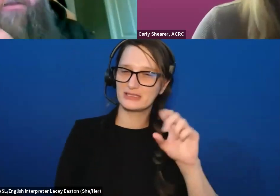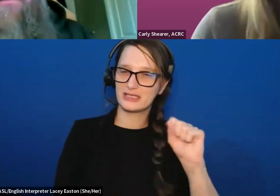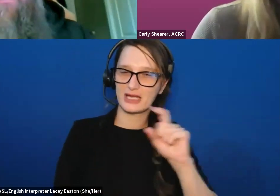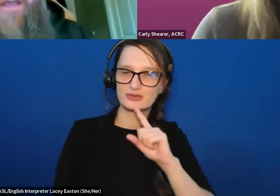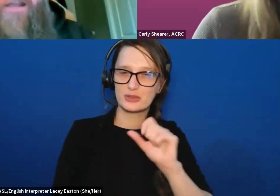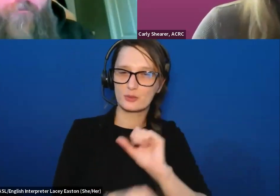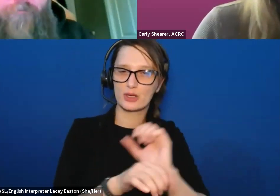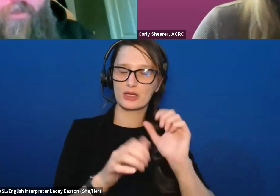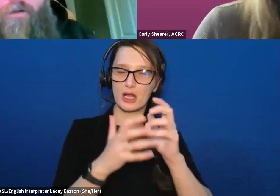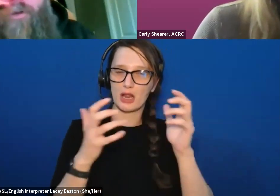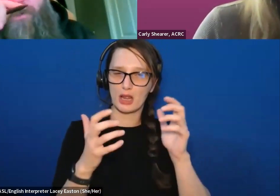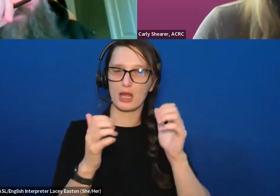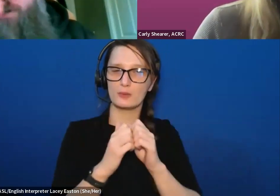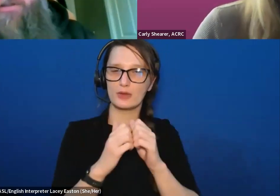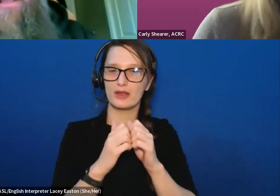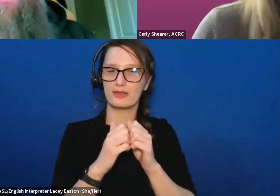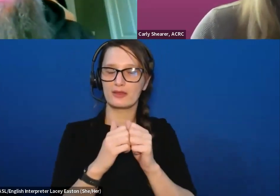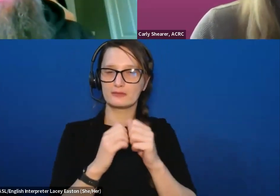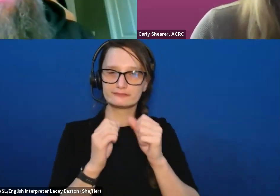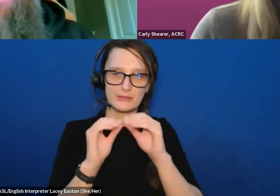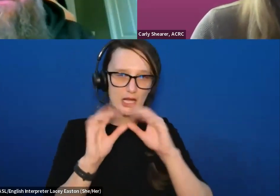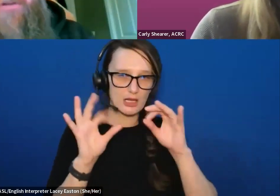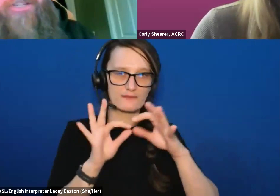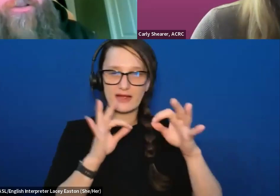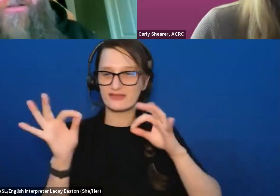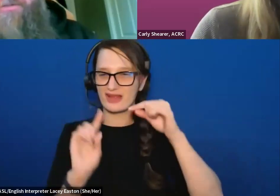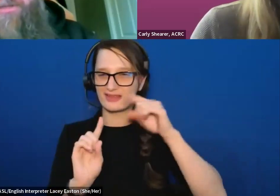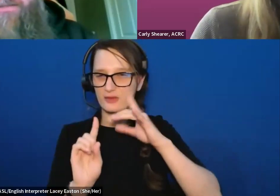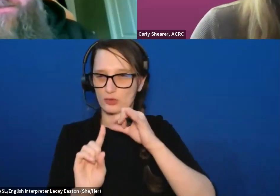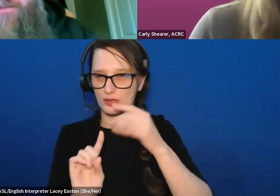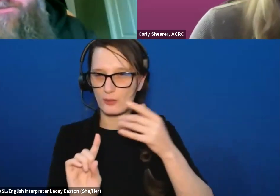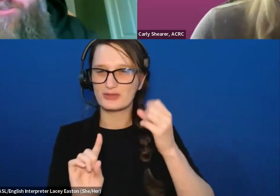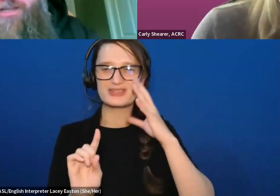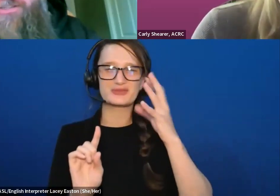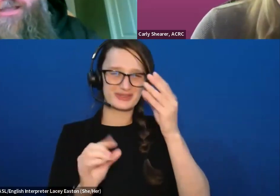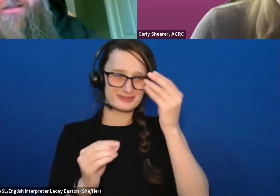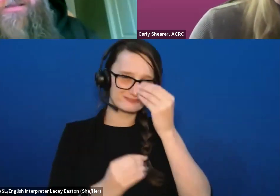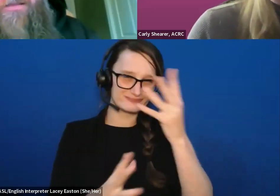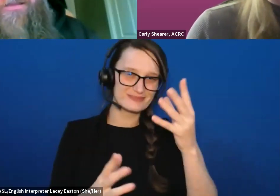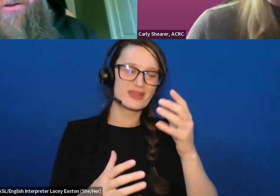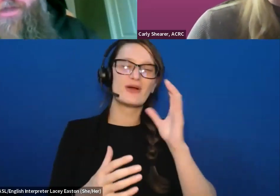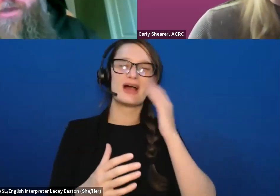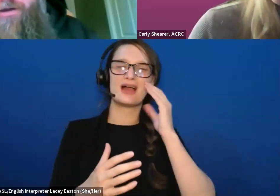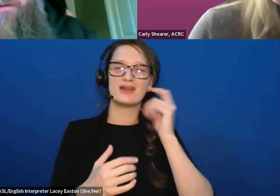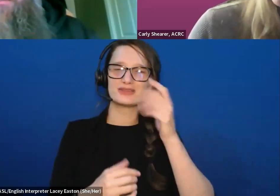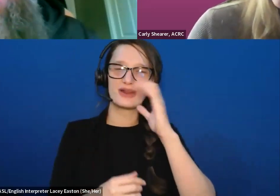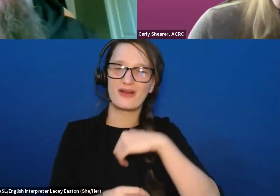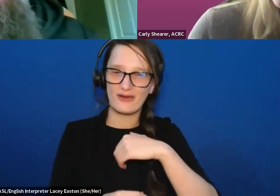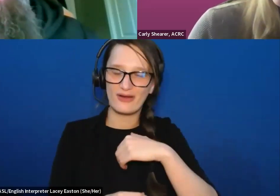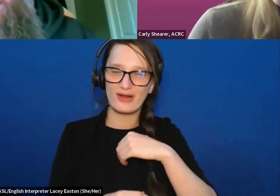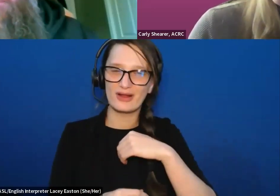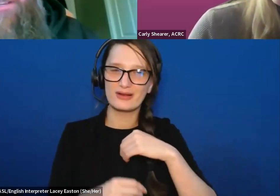on defining kind of what this was going to look like. So just kind of wanted to share that a little bit because it is a little strange that, we